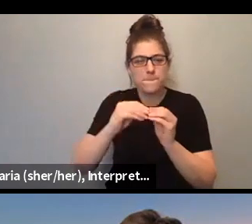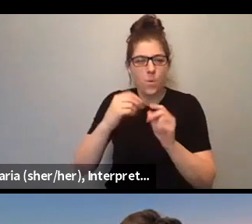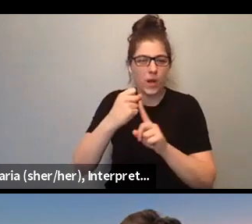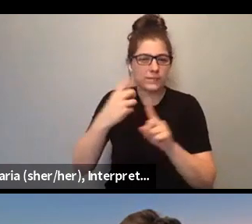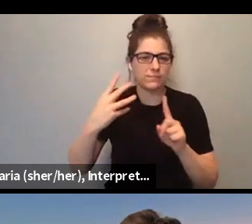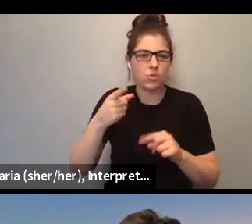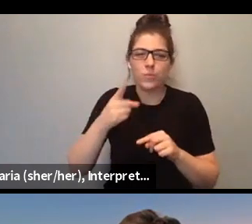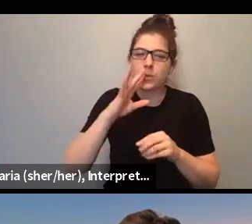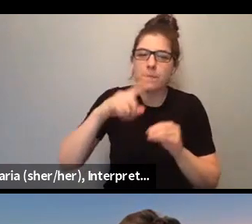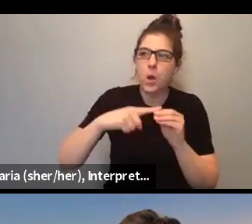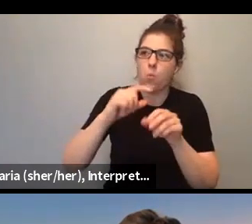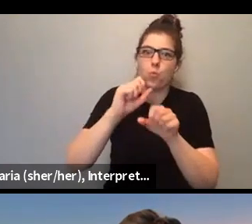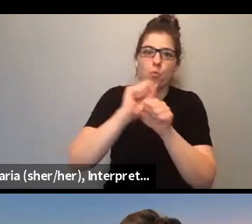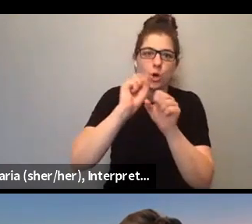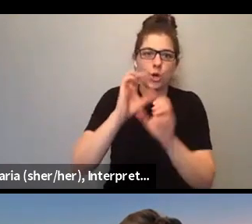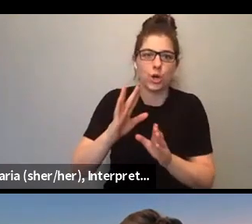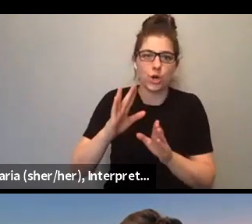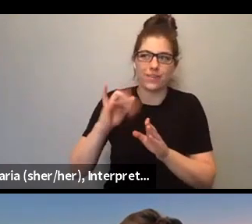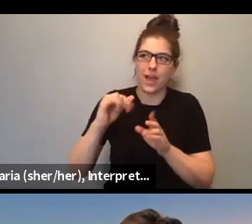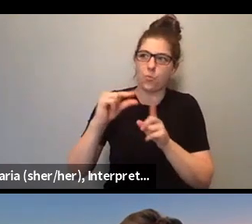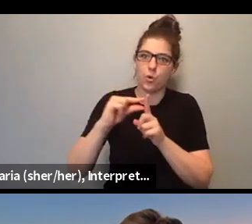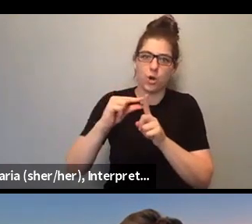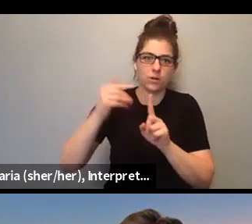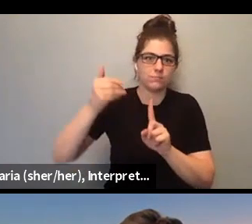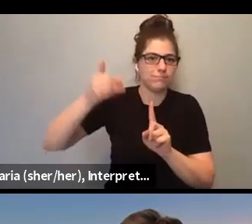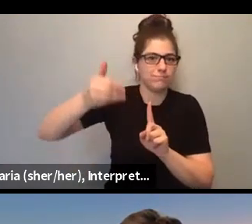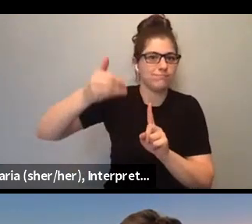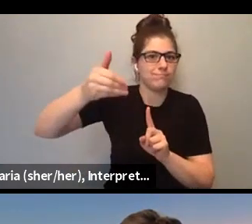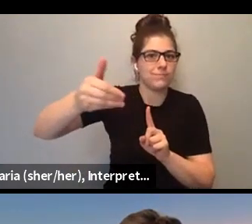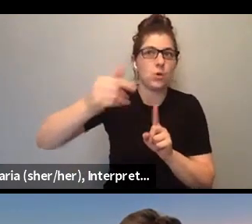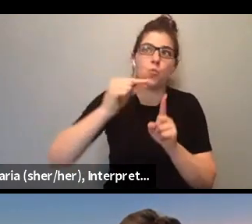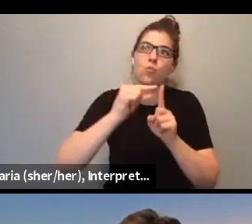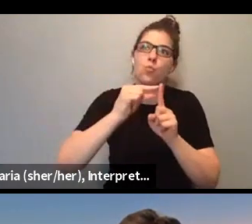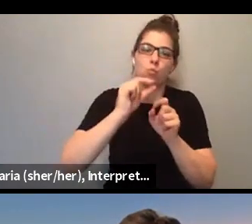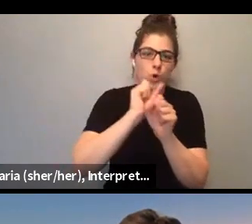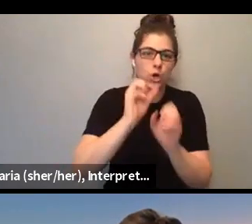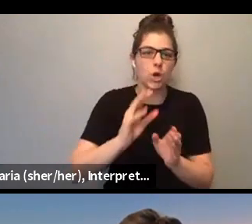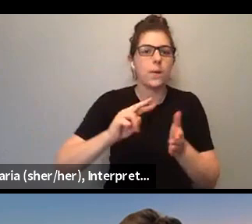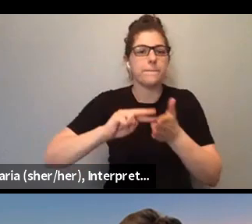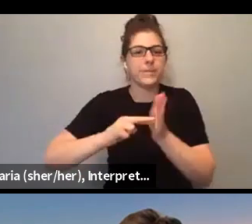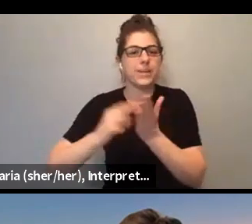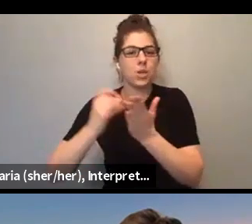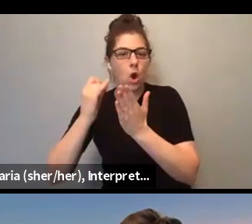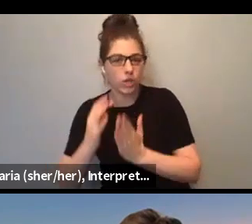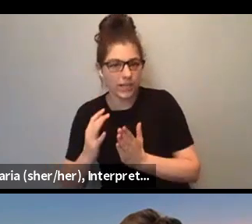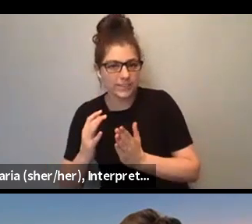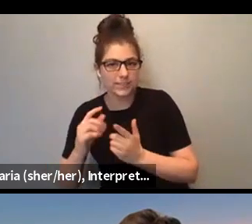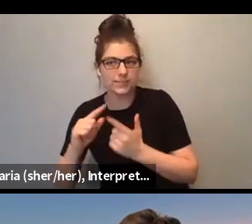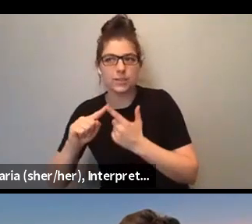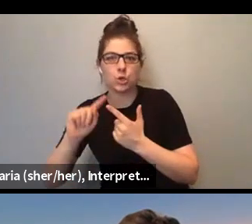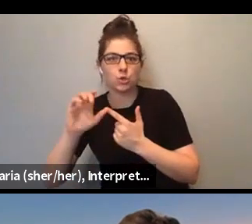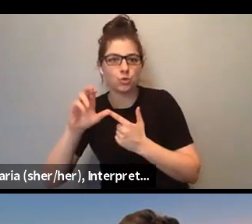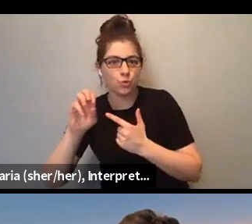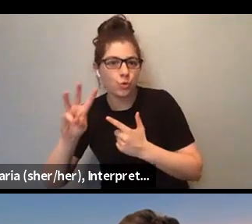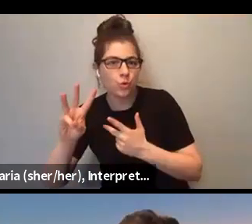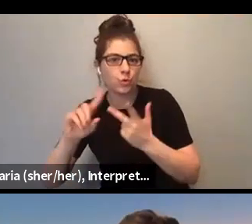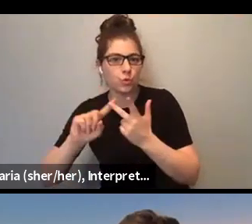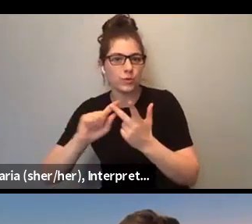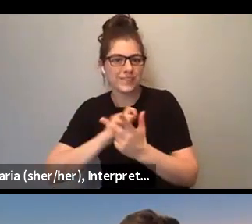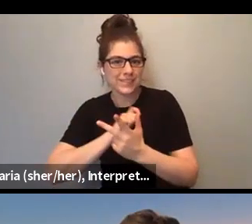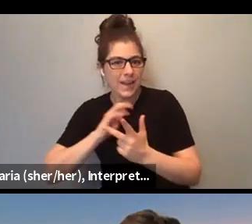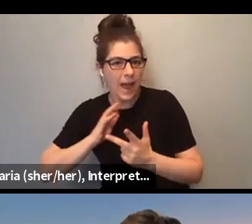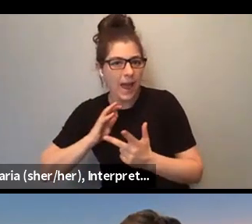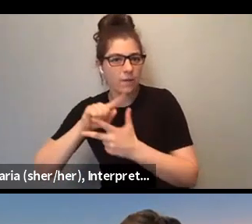this conversation, that the worker may mean the artist, the crew, the, you know, staff,